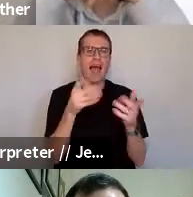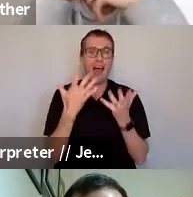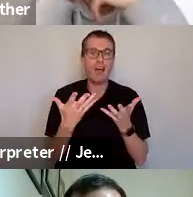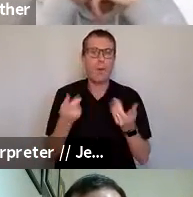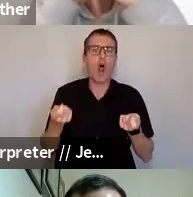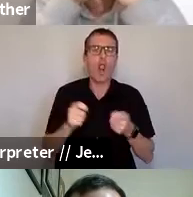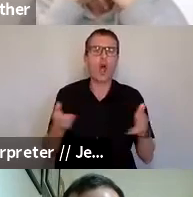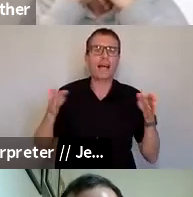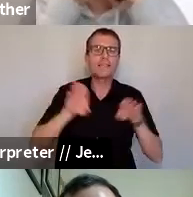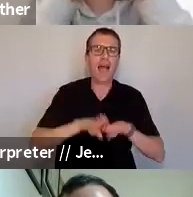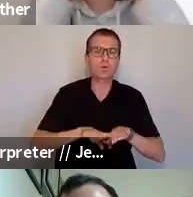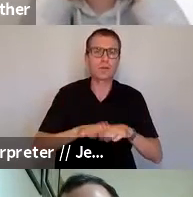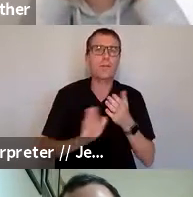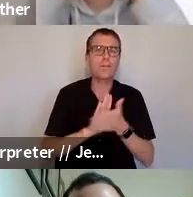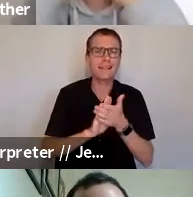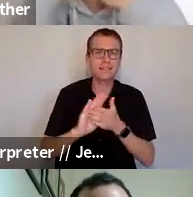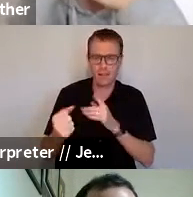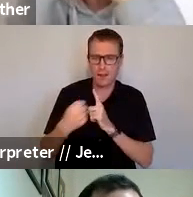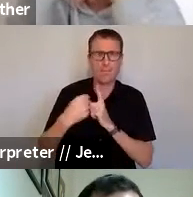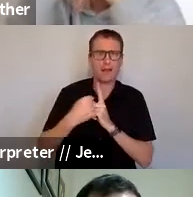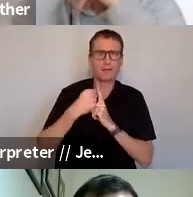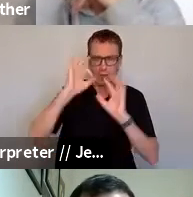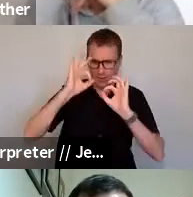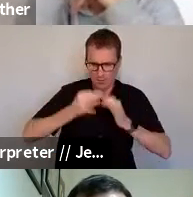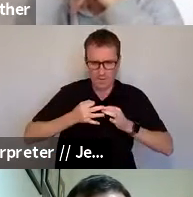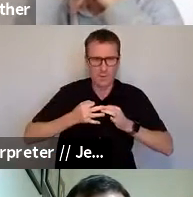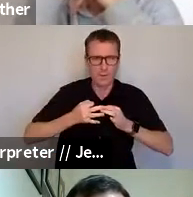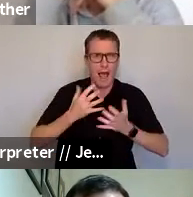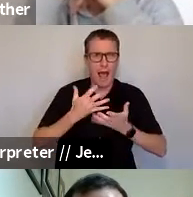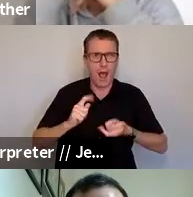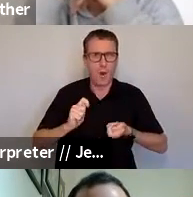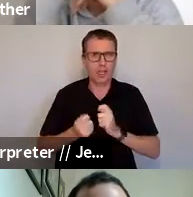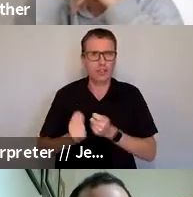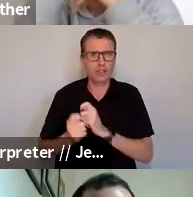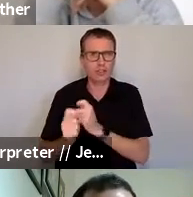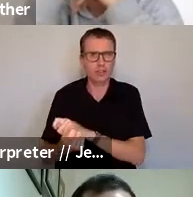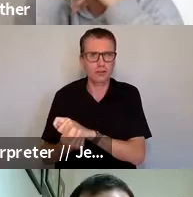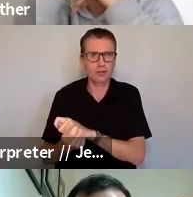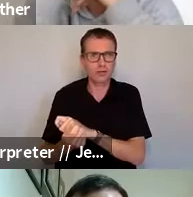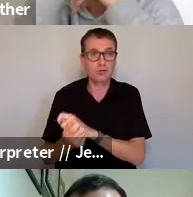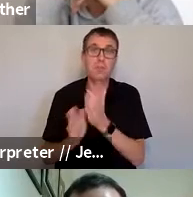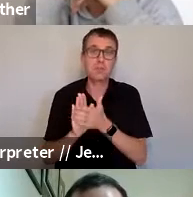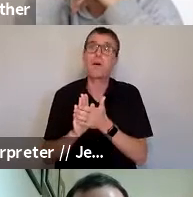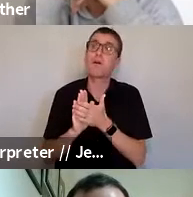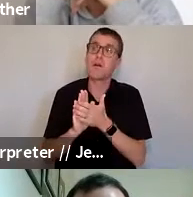What does that mean? How can we incorporate access from the beginning in this way?